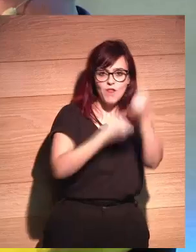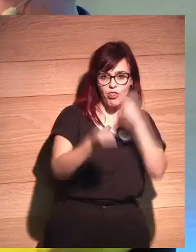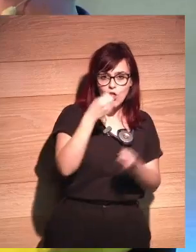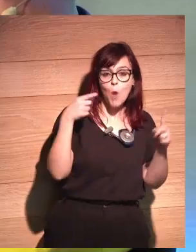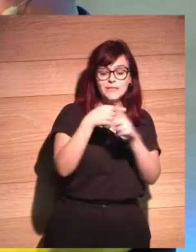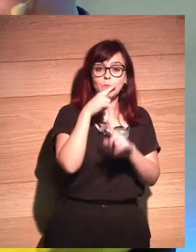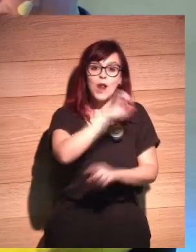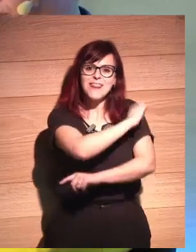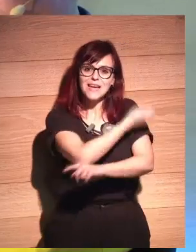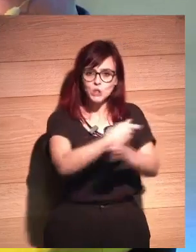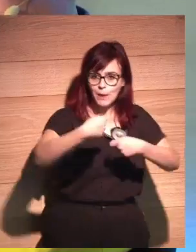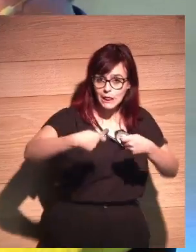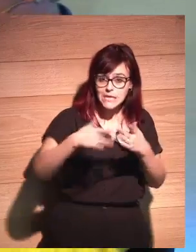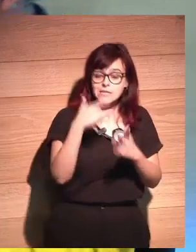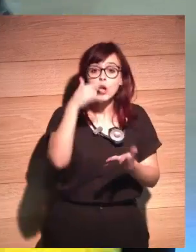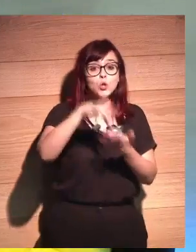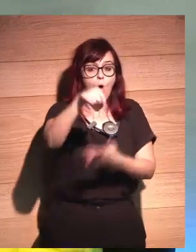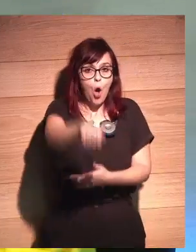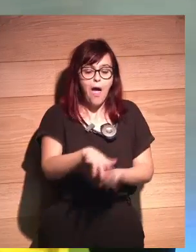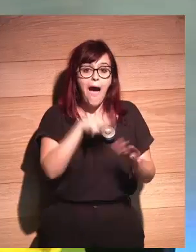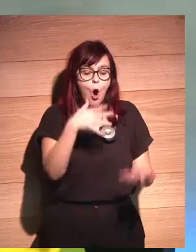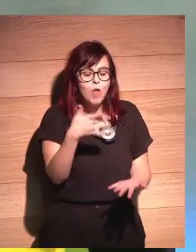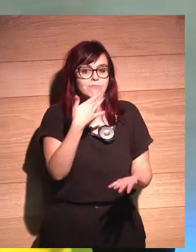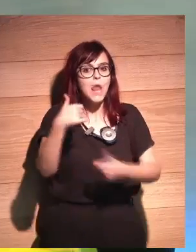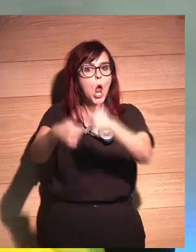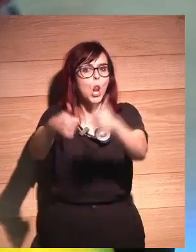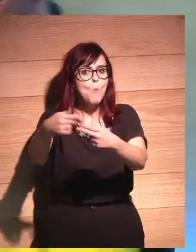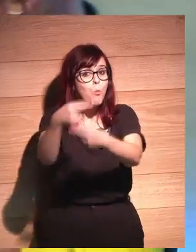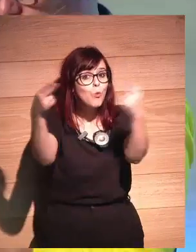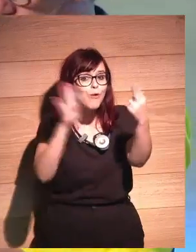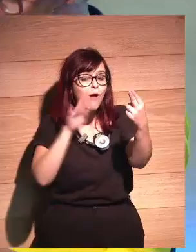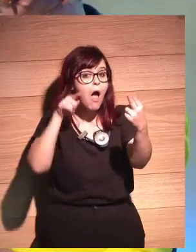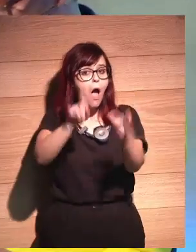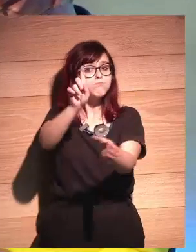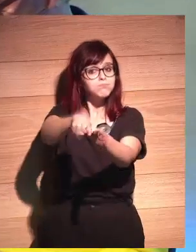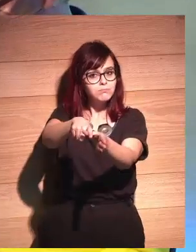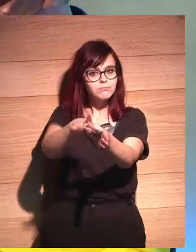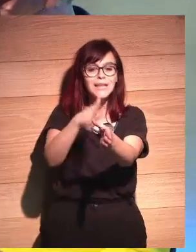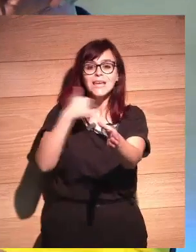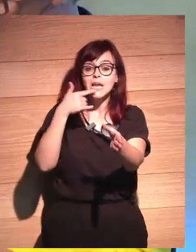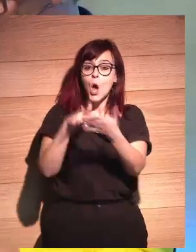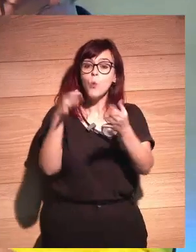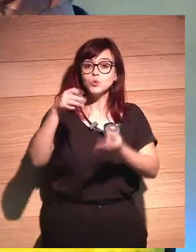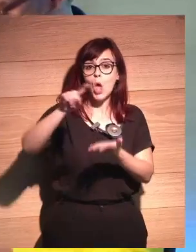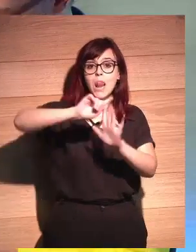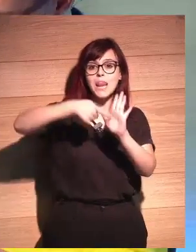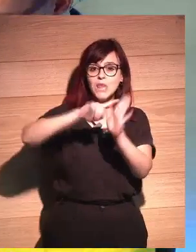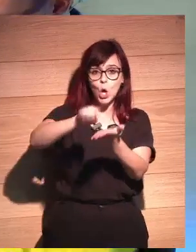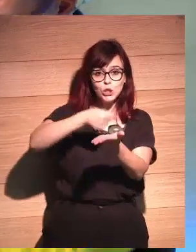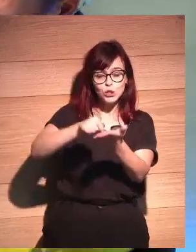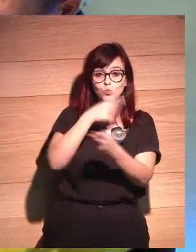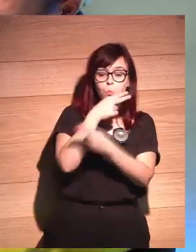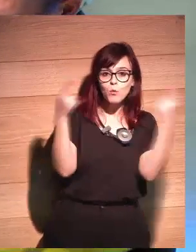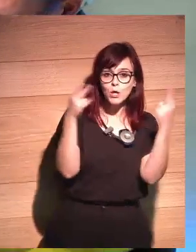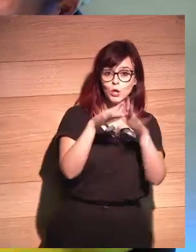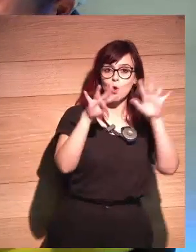have financial reports at the company's register. And if there's going to be a public bid, the